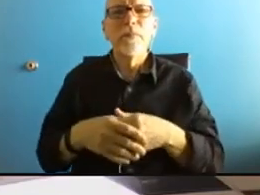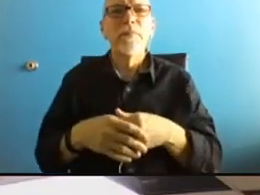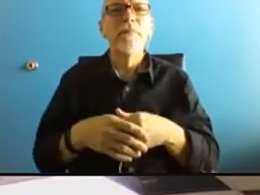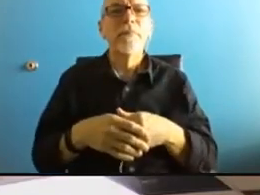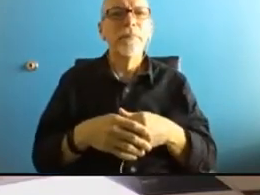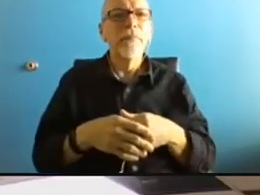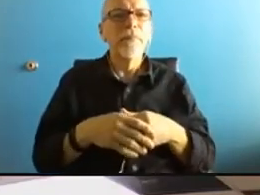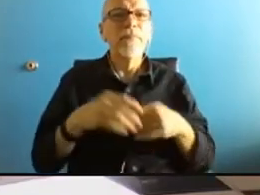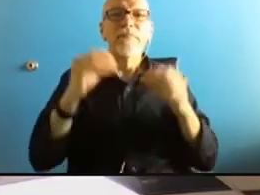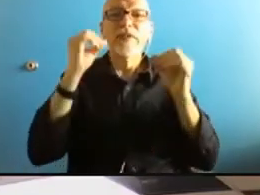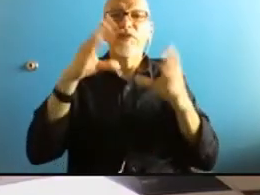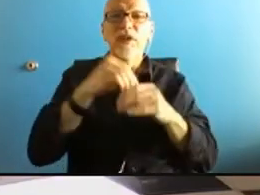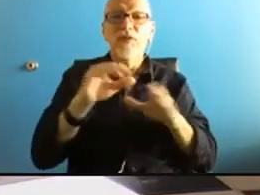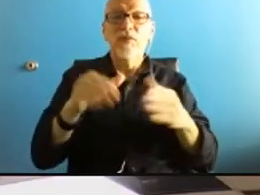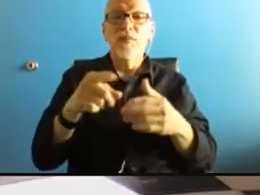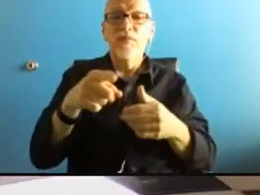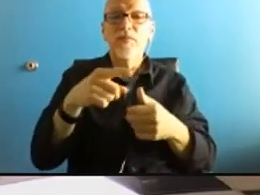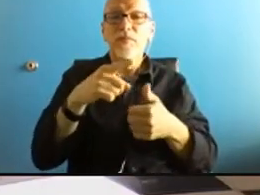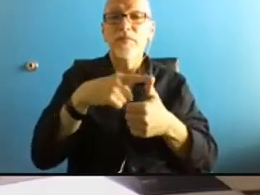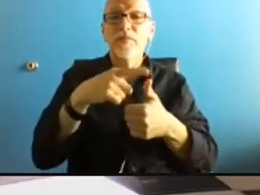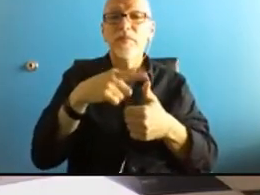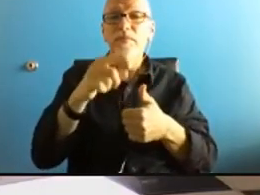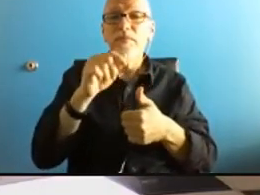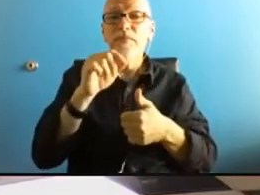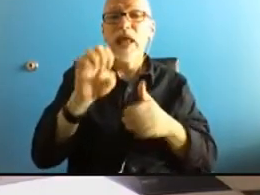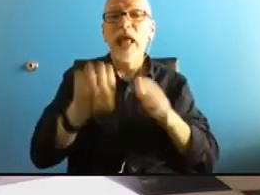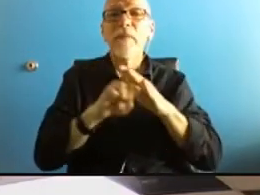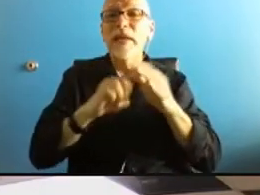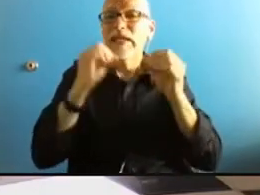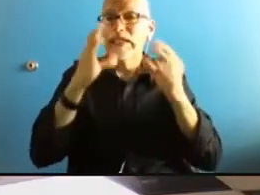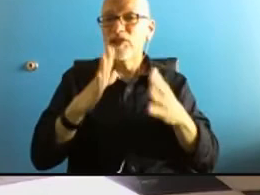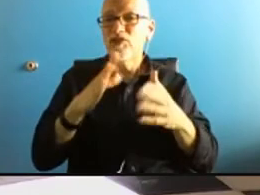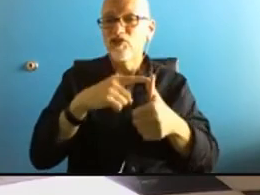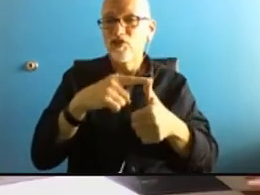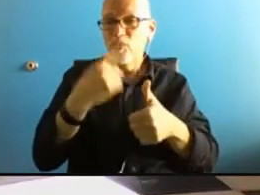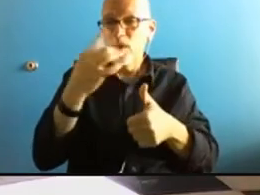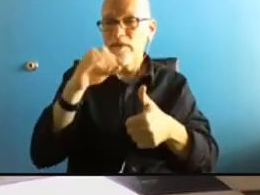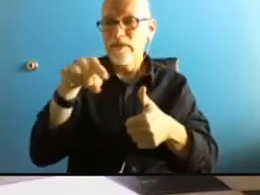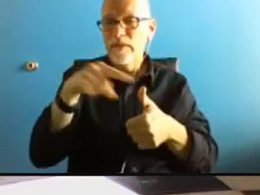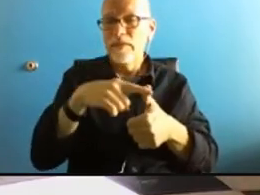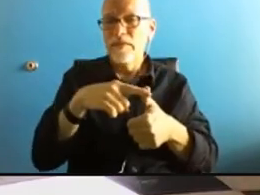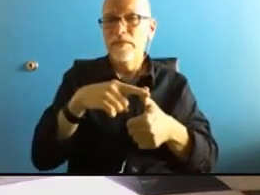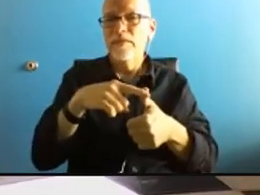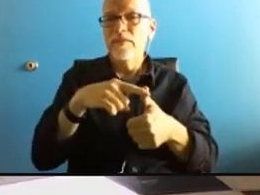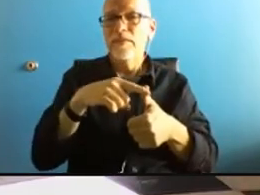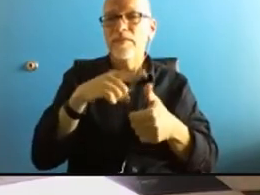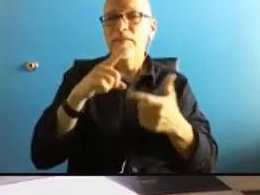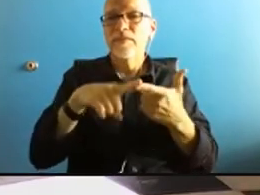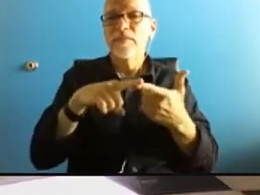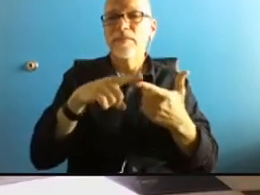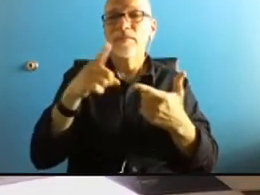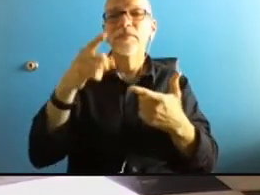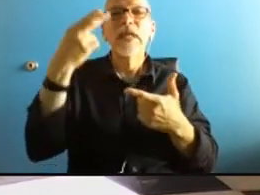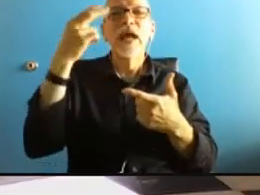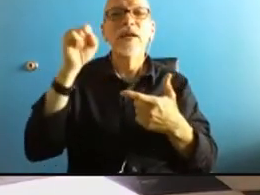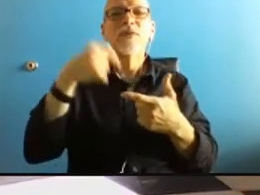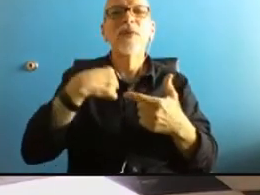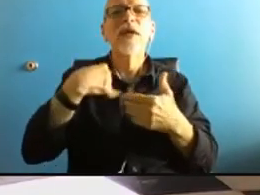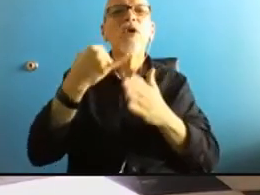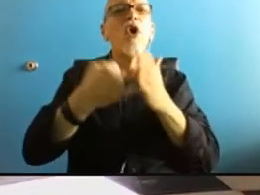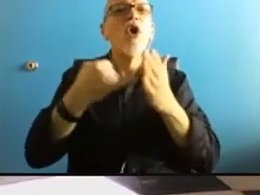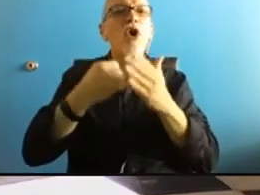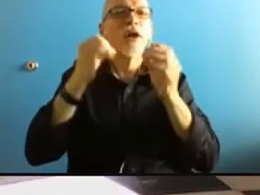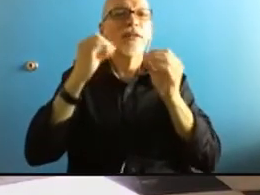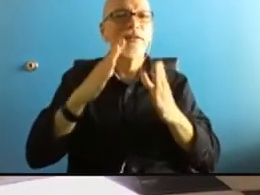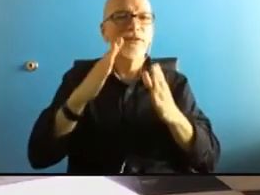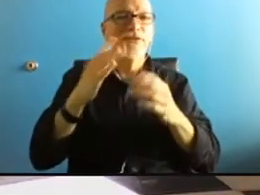Educators in the room, one was an elementary teacher, and then a high school. We had the art teacher come in when